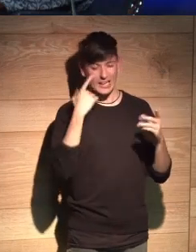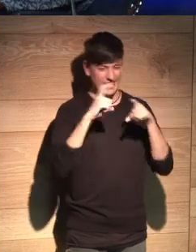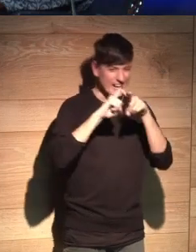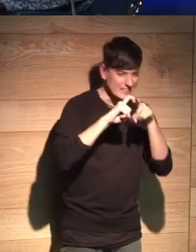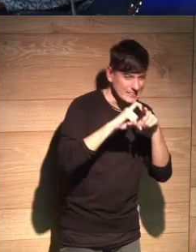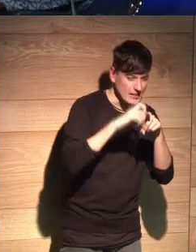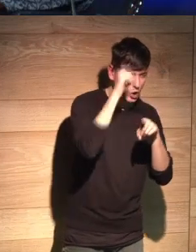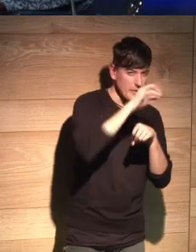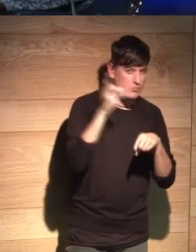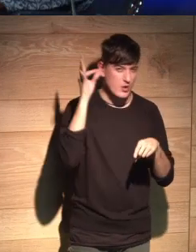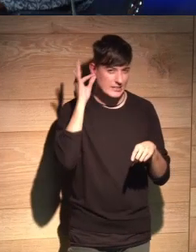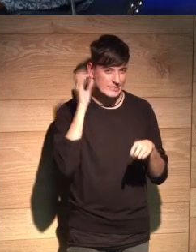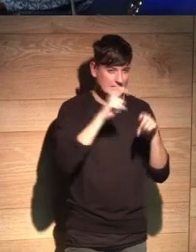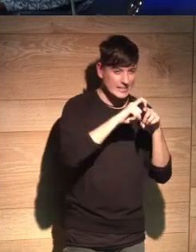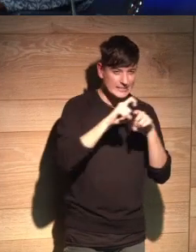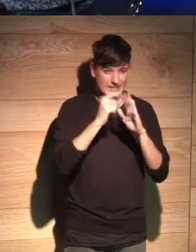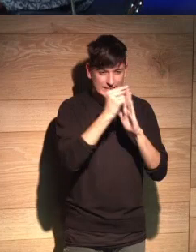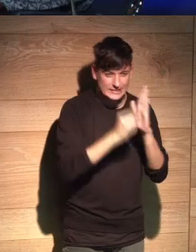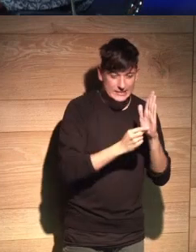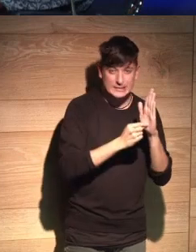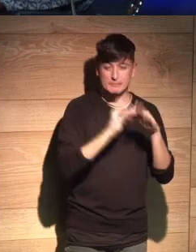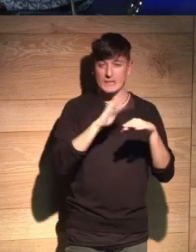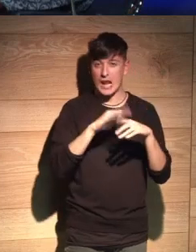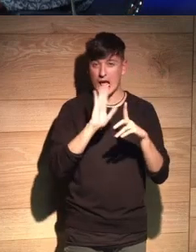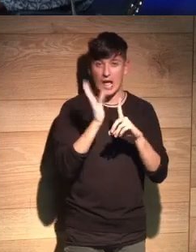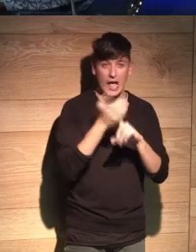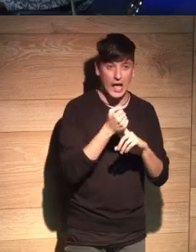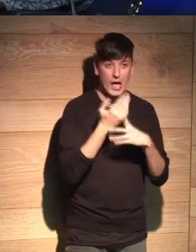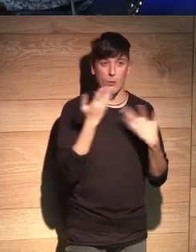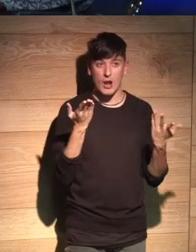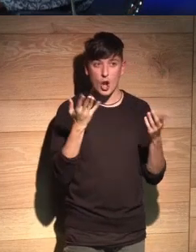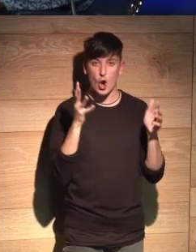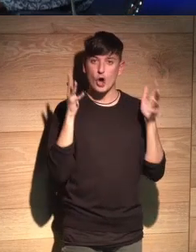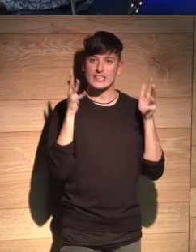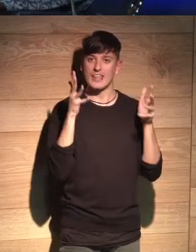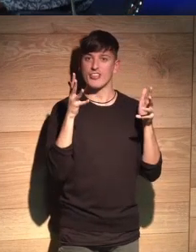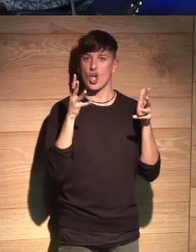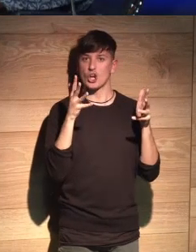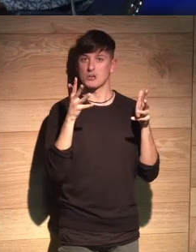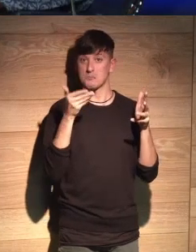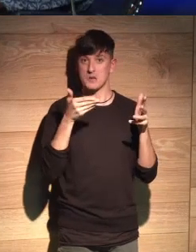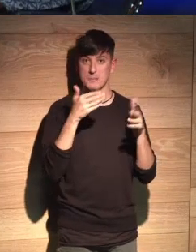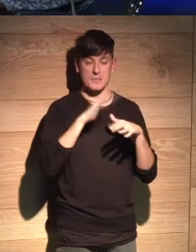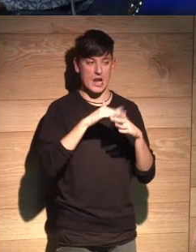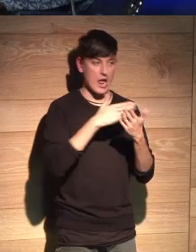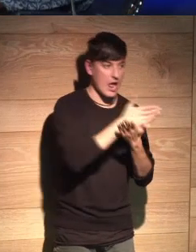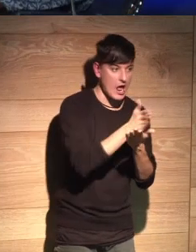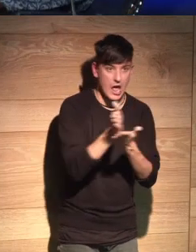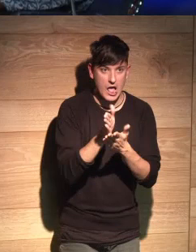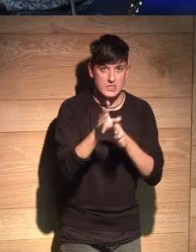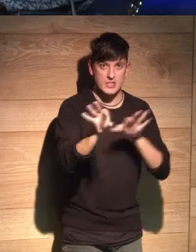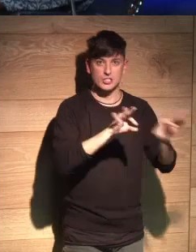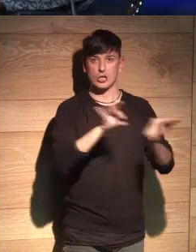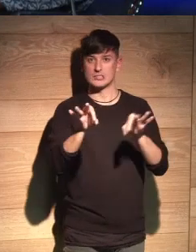solutions proposed is to evaluate the career these young men